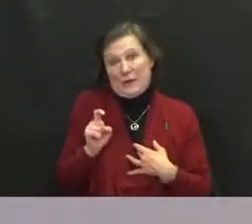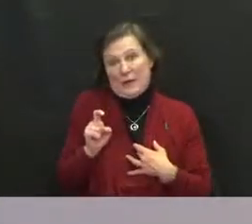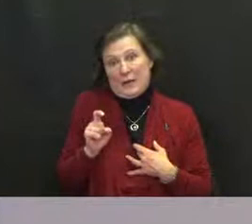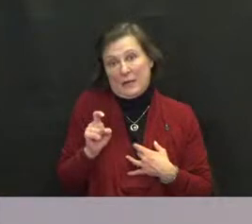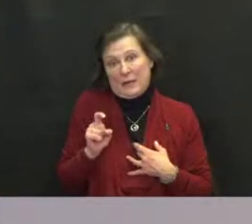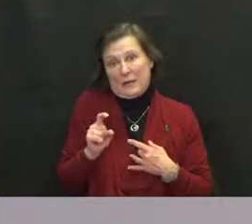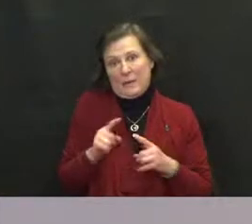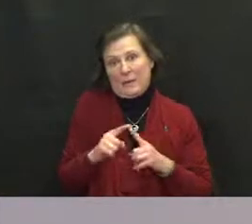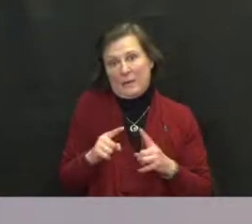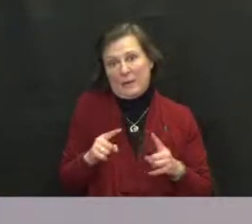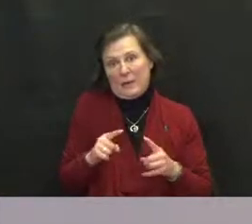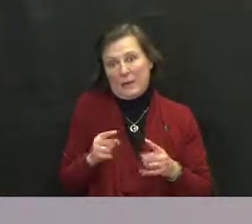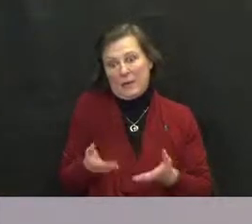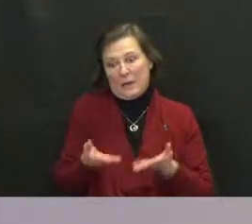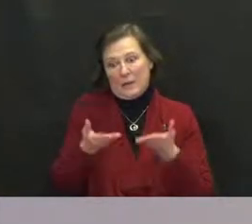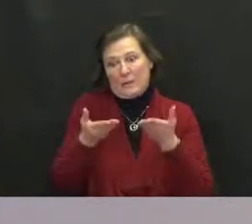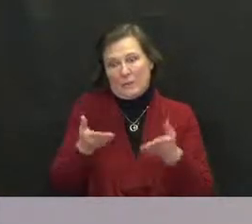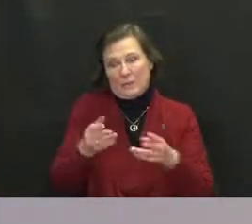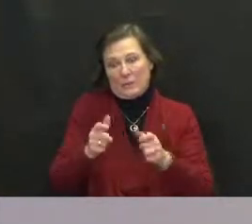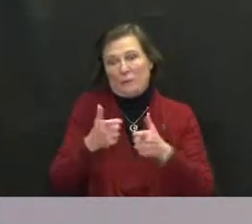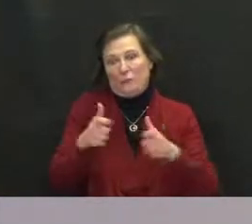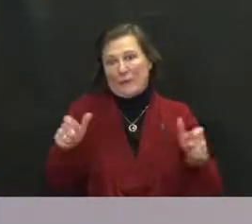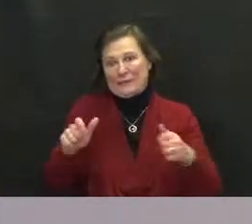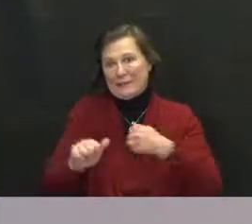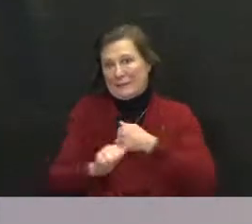But it poses a very great danger